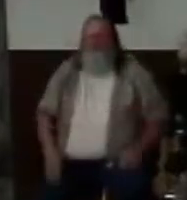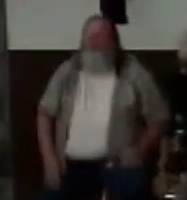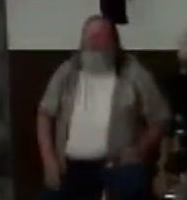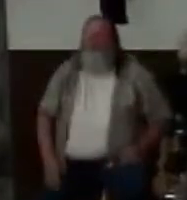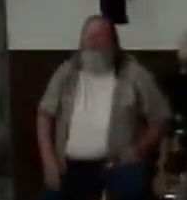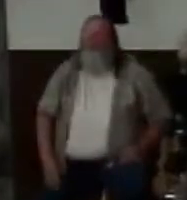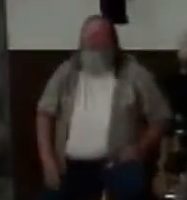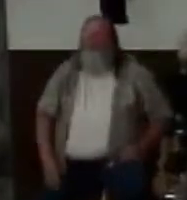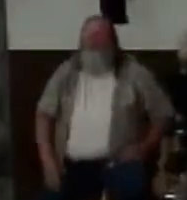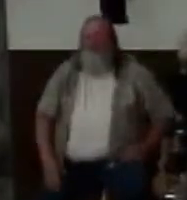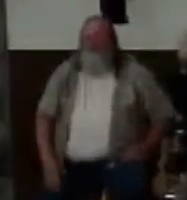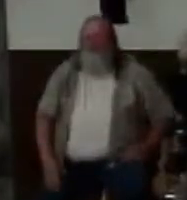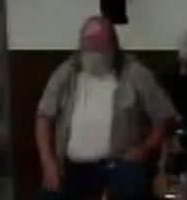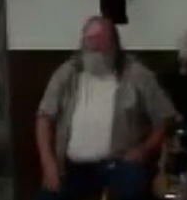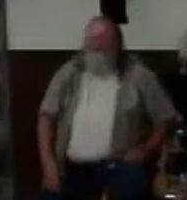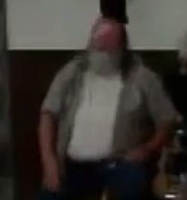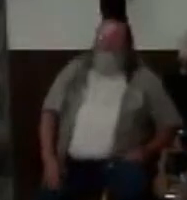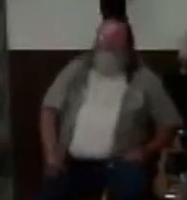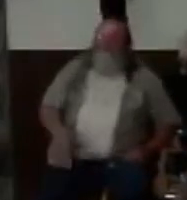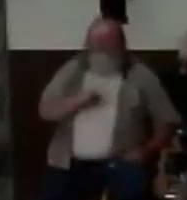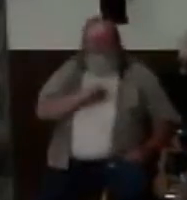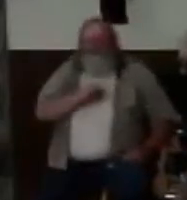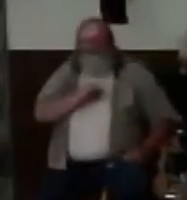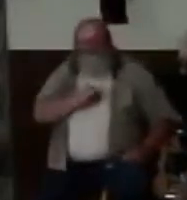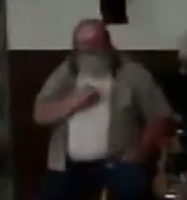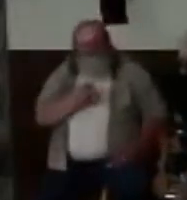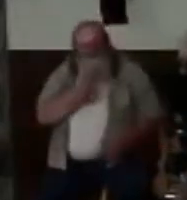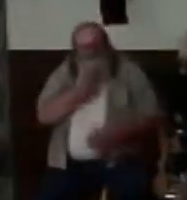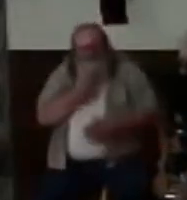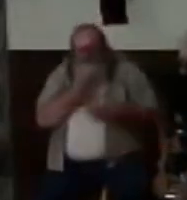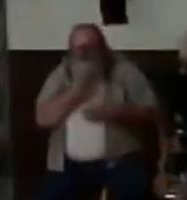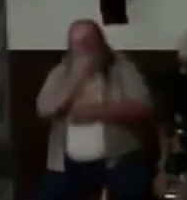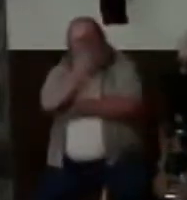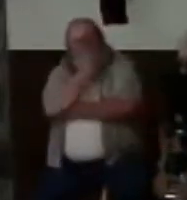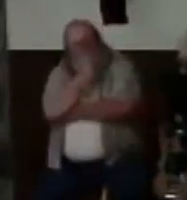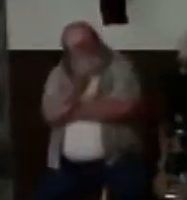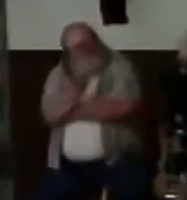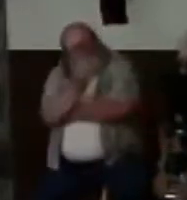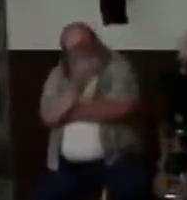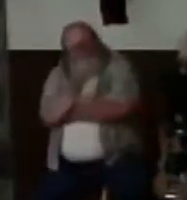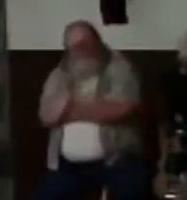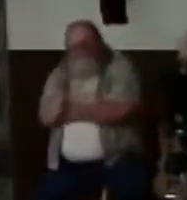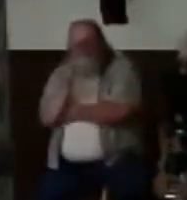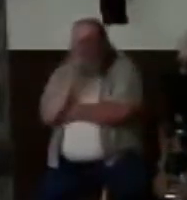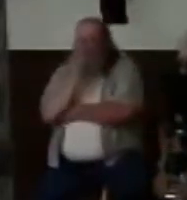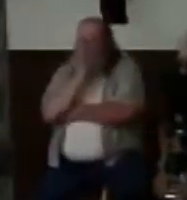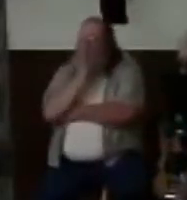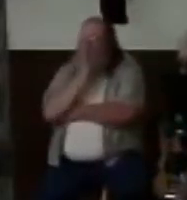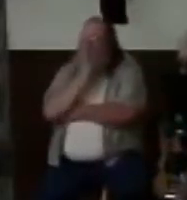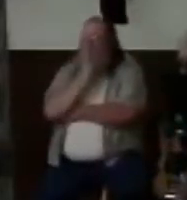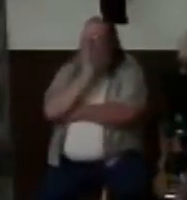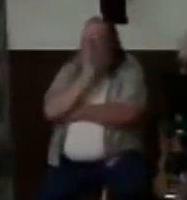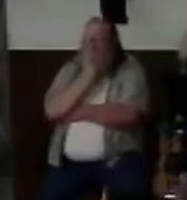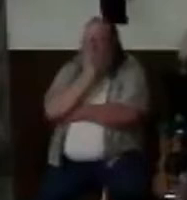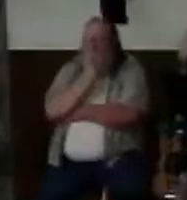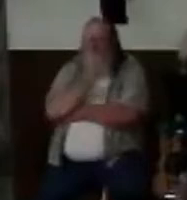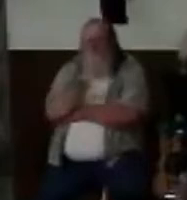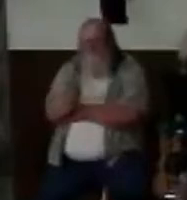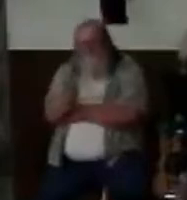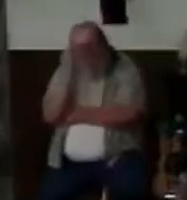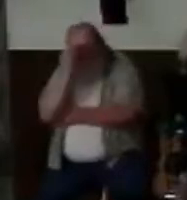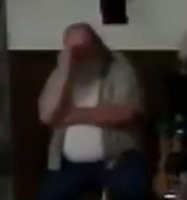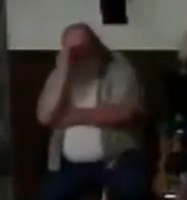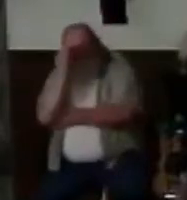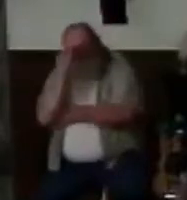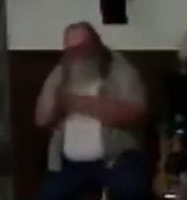chapter 7. But I was so intrigued with all the research. You can ask Charles C. I'd come over and be like, "Oh, did you know that they,